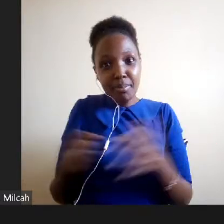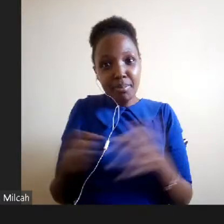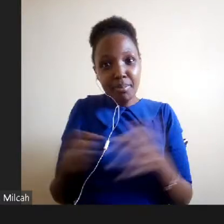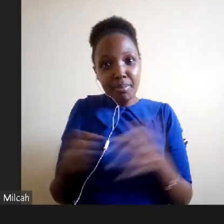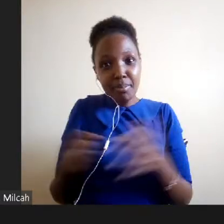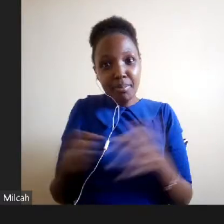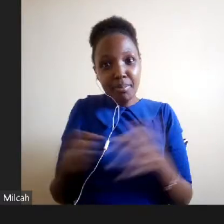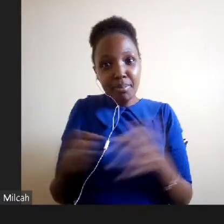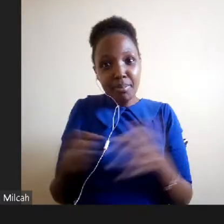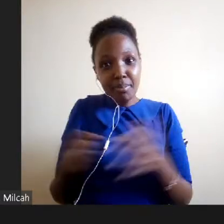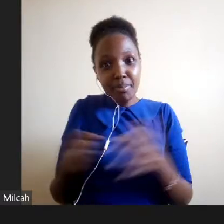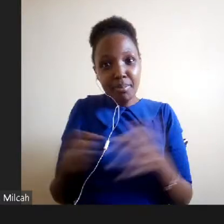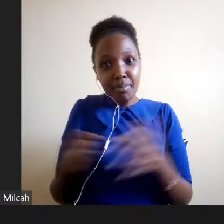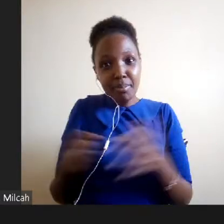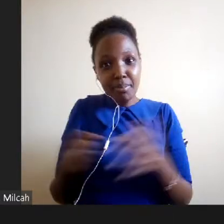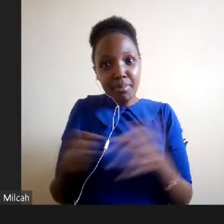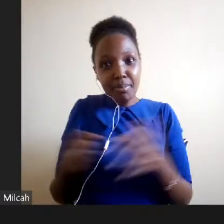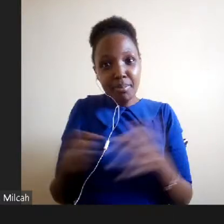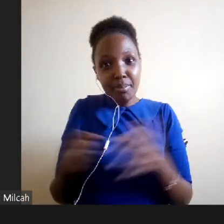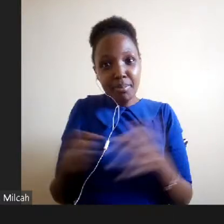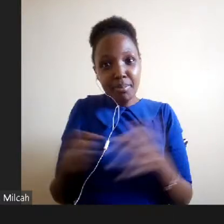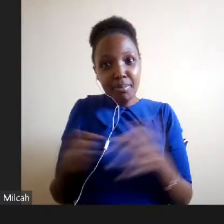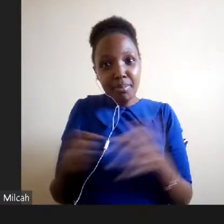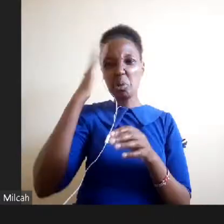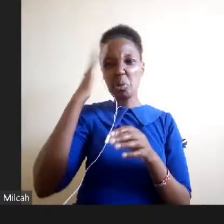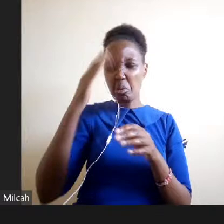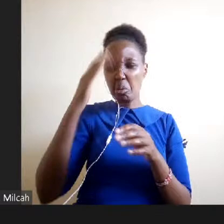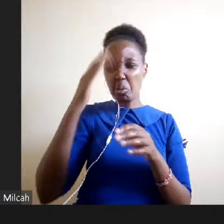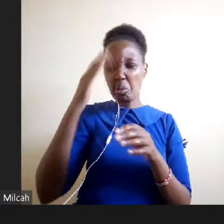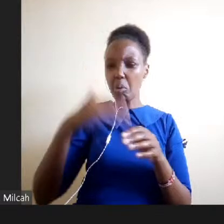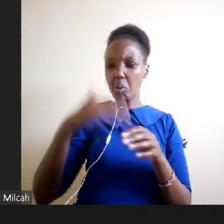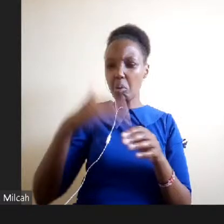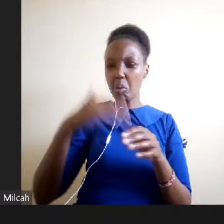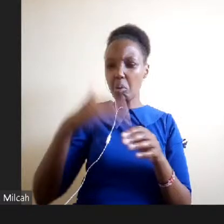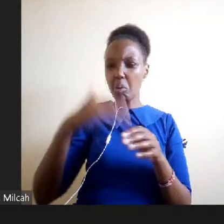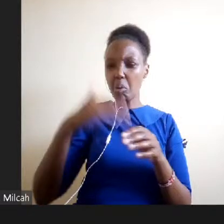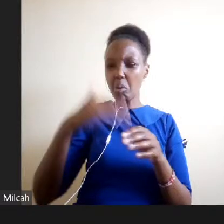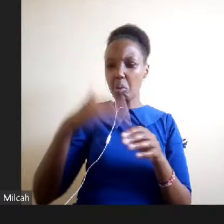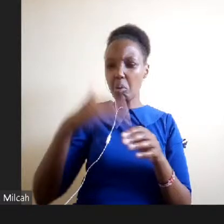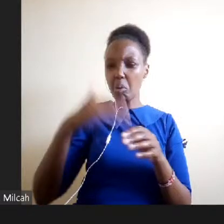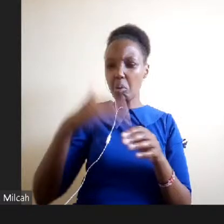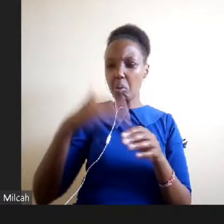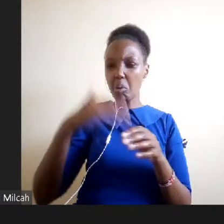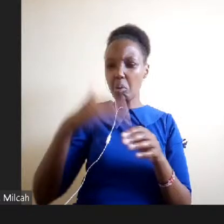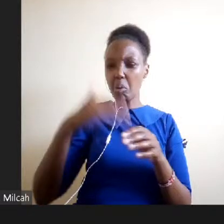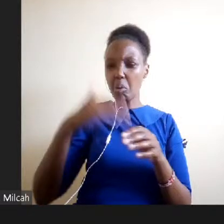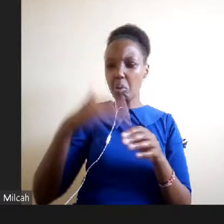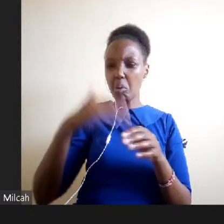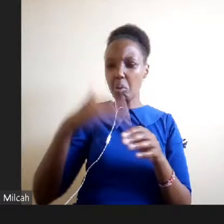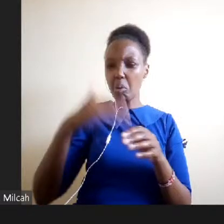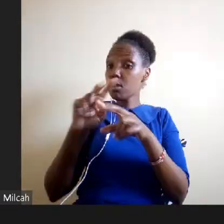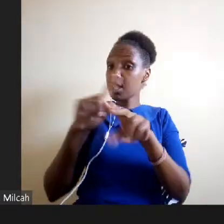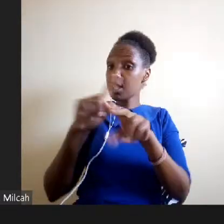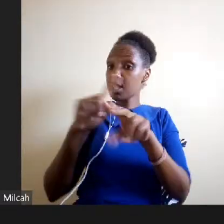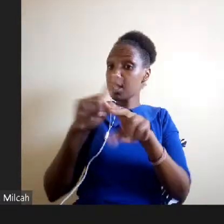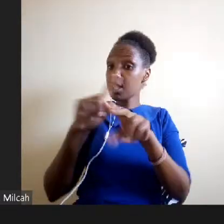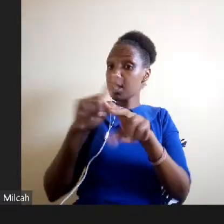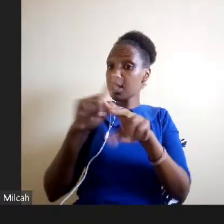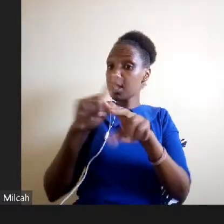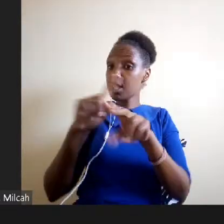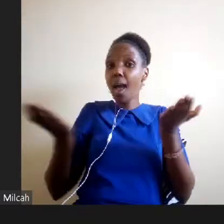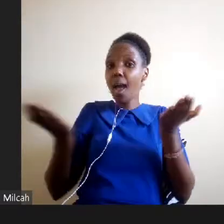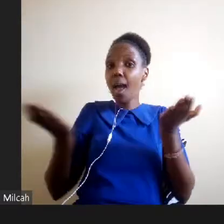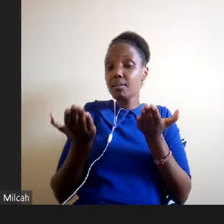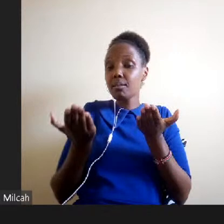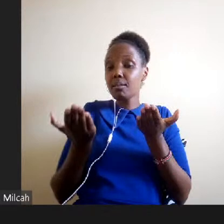Please note that the location of your child's device may take a few hours to show up in the app. To set up time limits